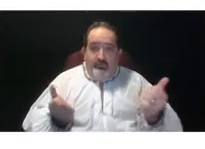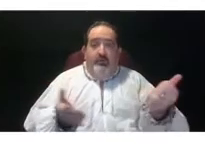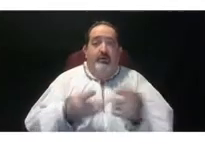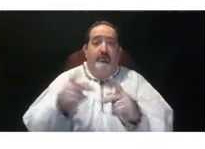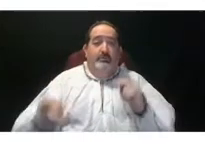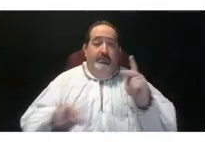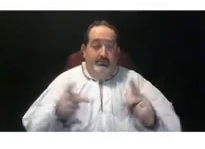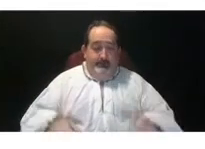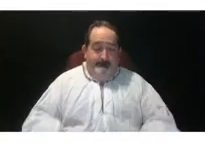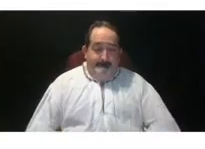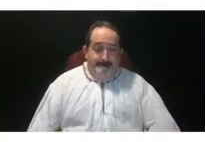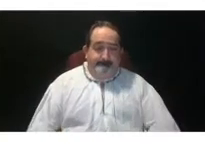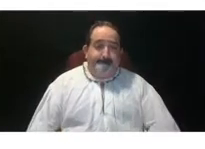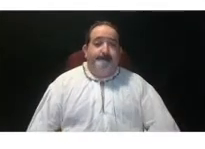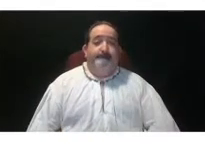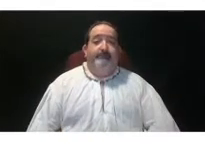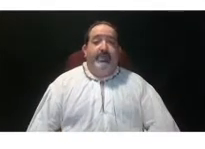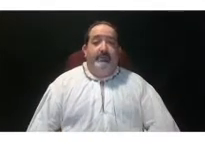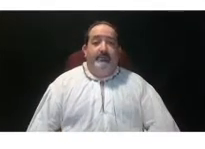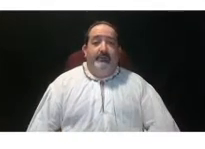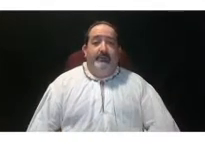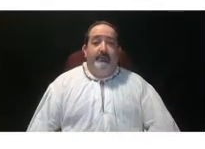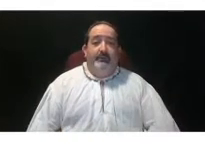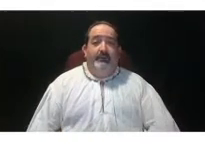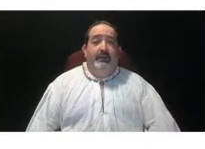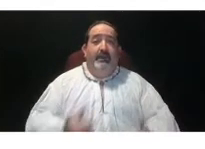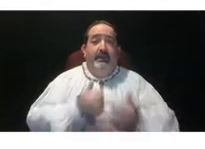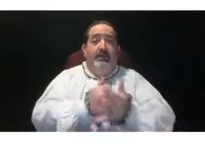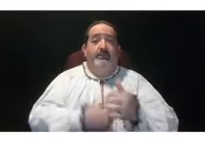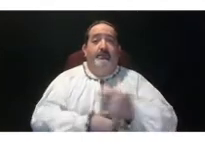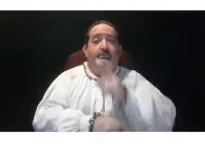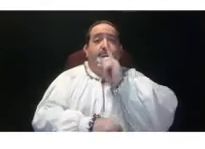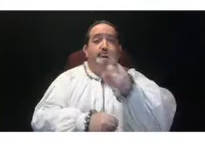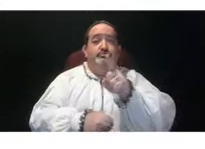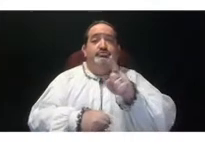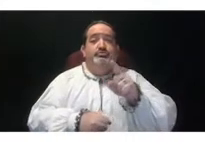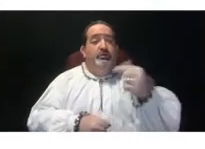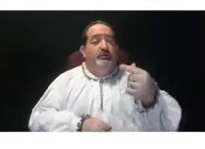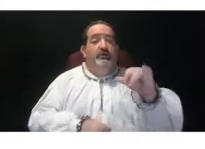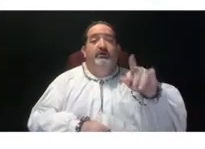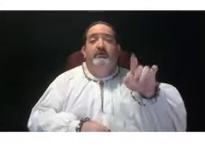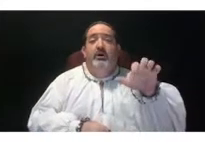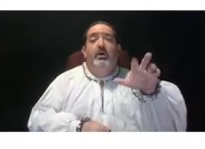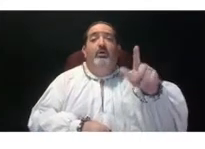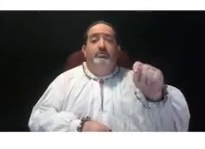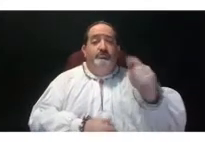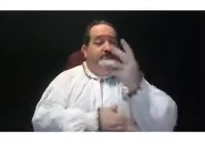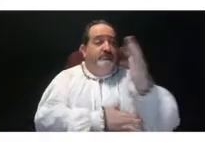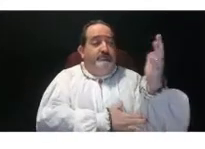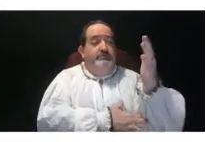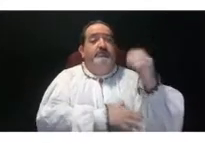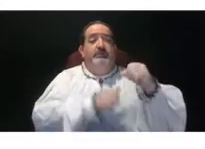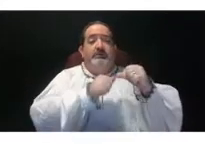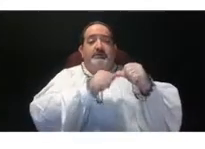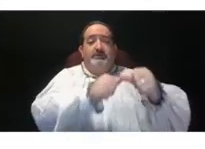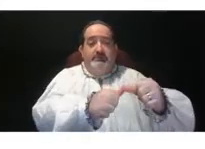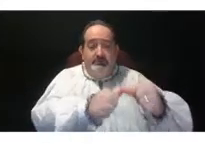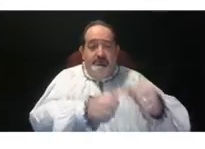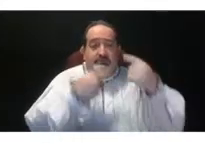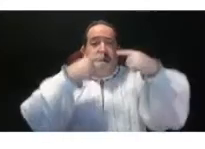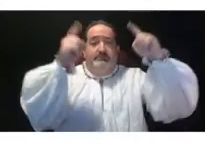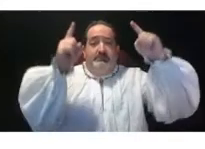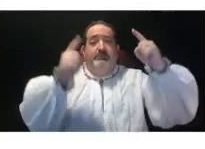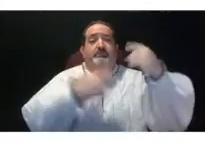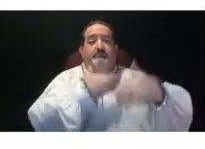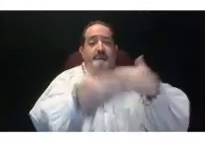involved and to help ensure that the legacy of Gyldenholt is maintained as a place that everybody loves to come to.